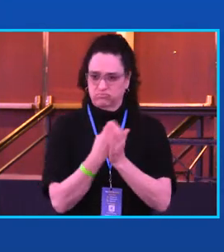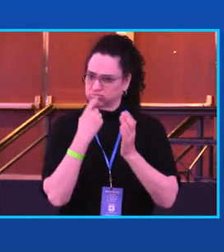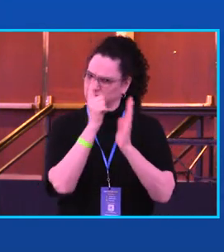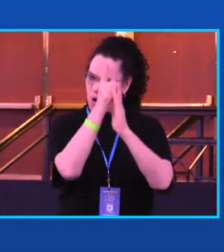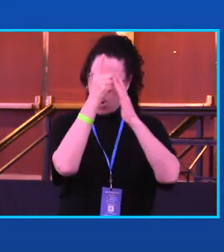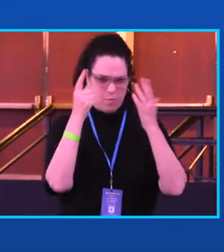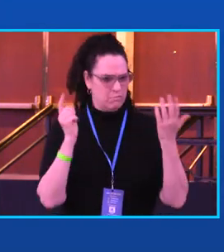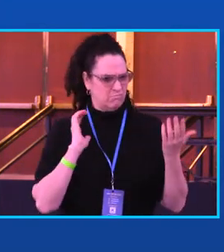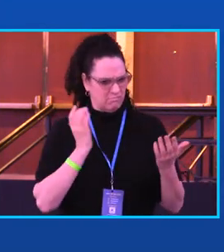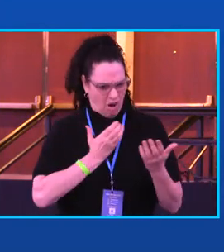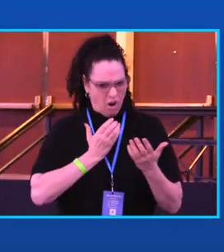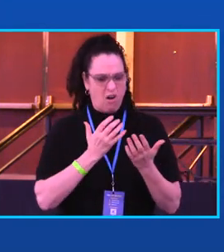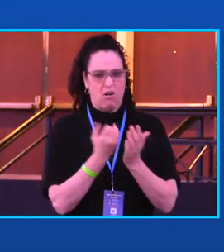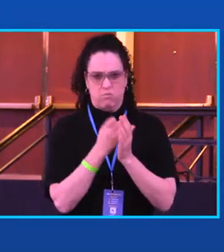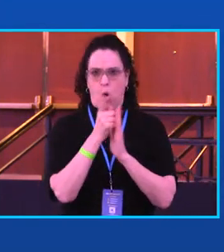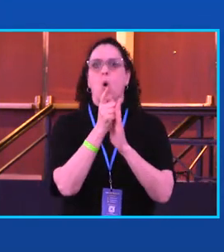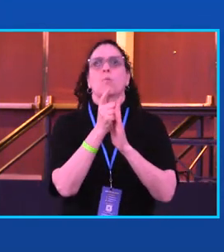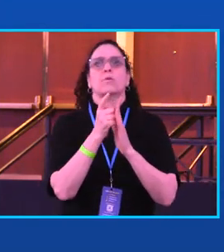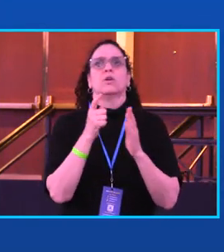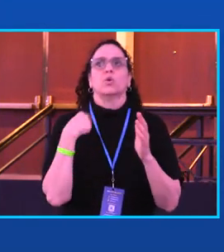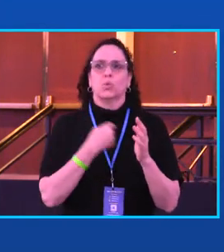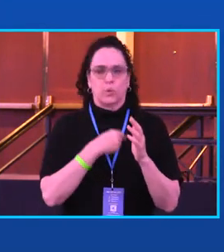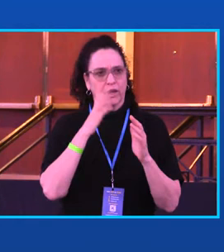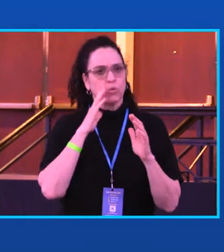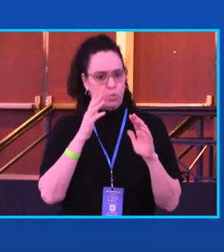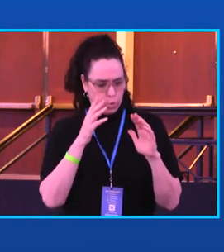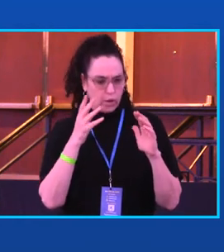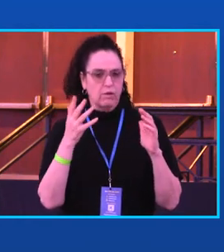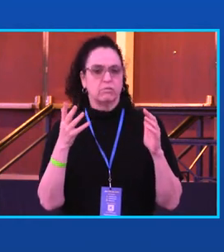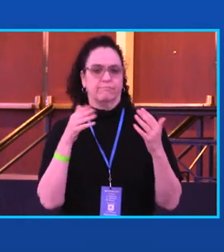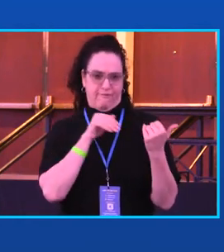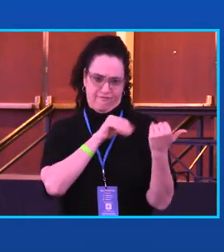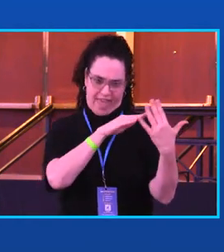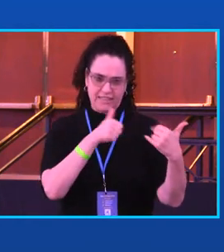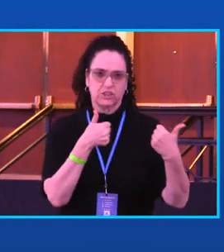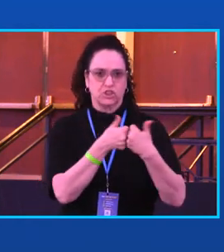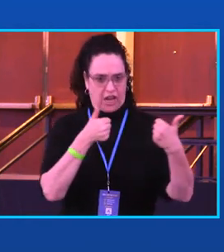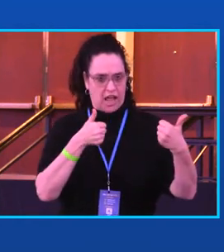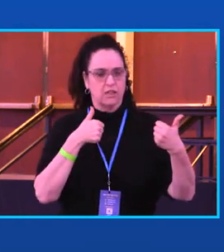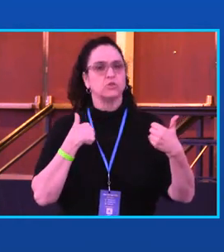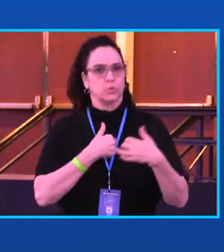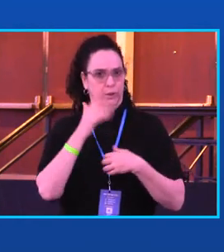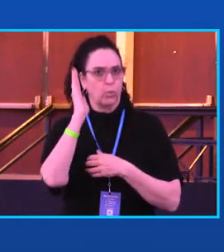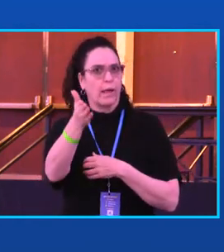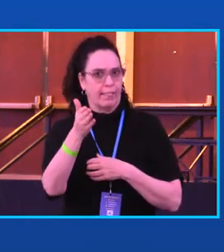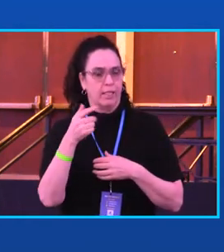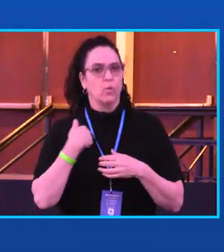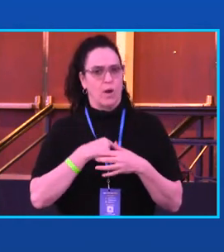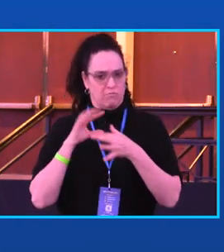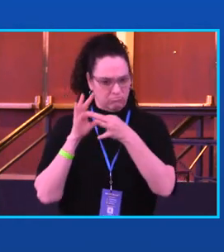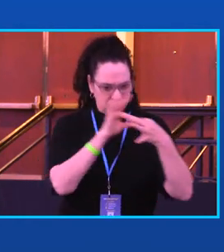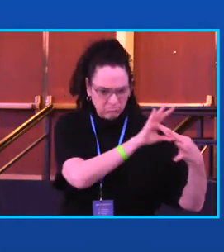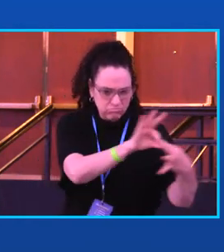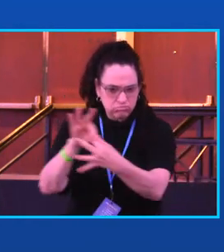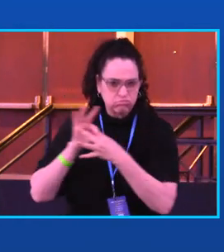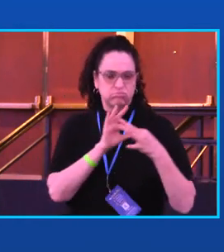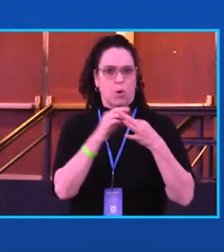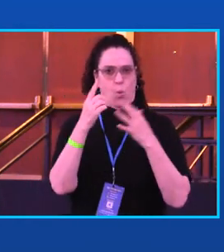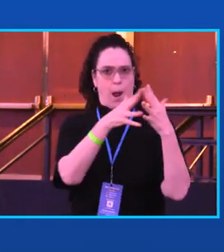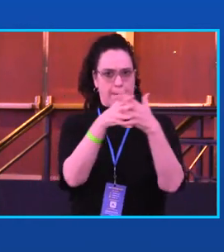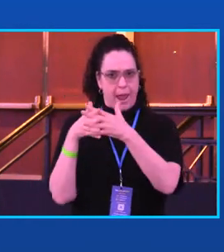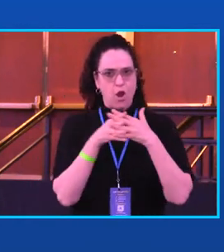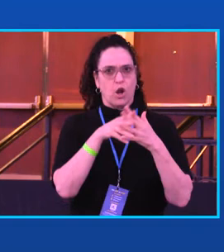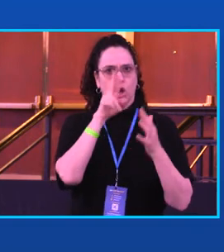to meet and overcome the challenges of our time. And we will. as one people, one America, the